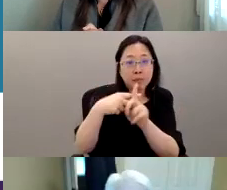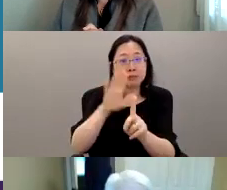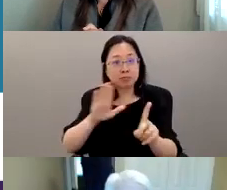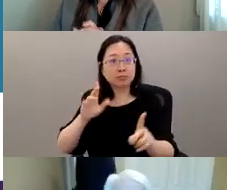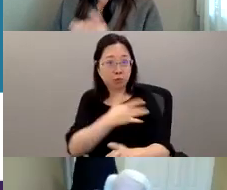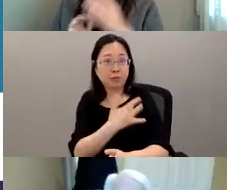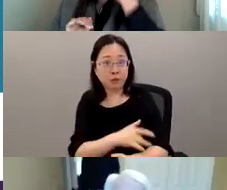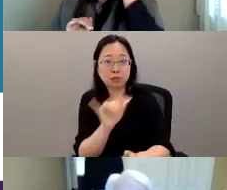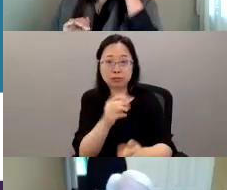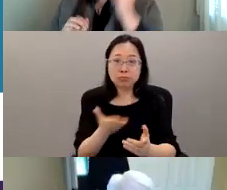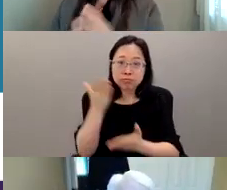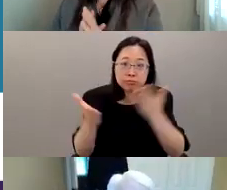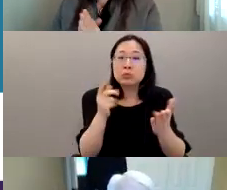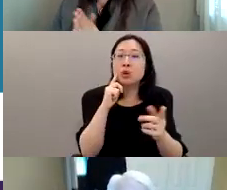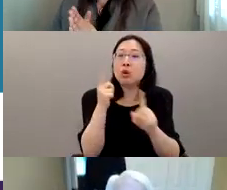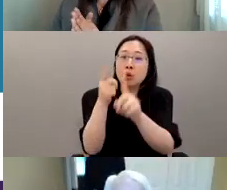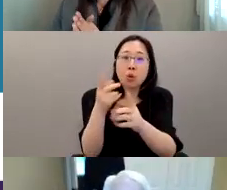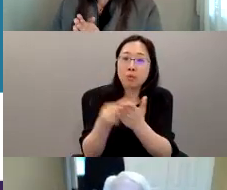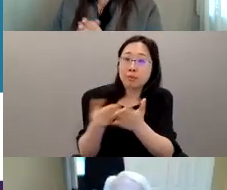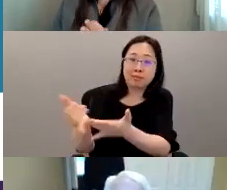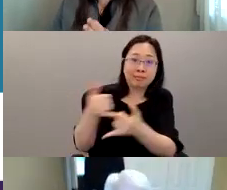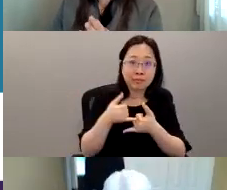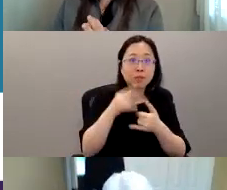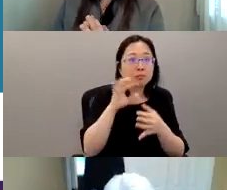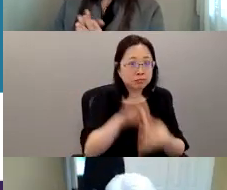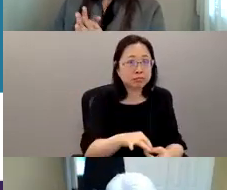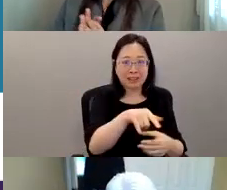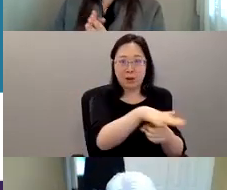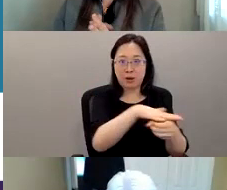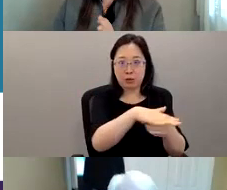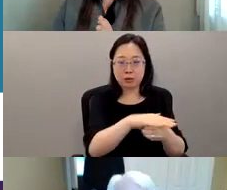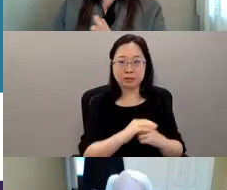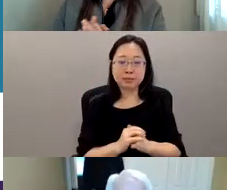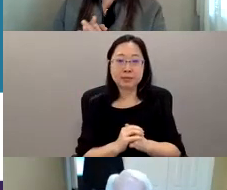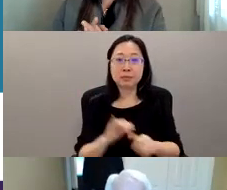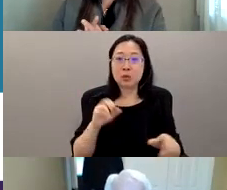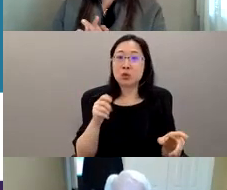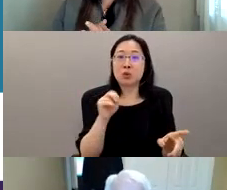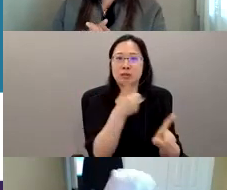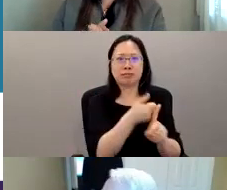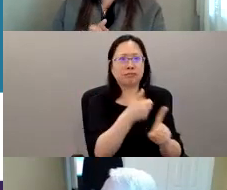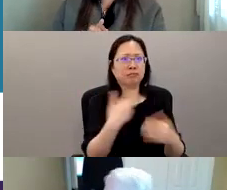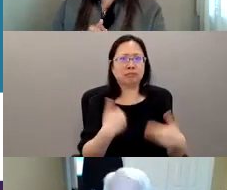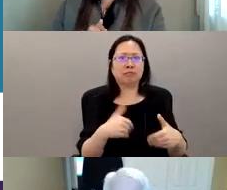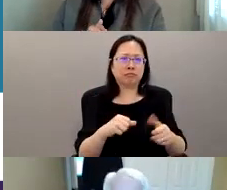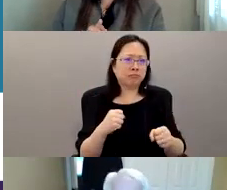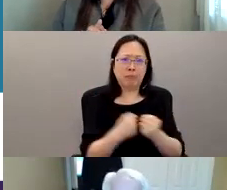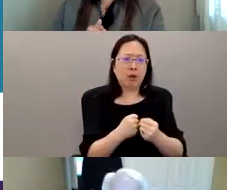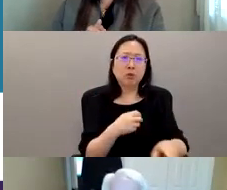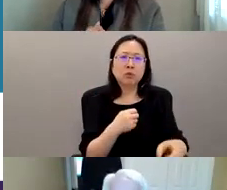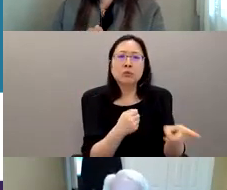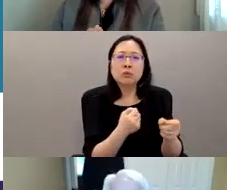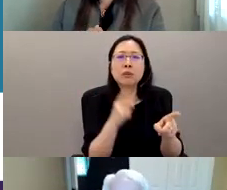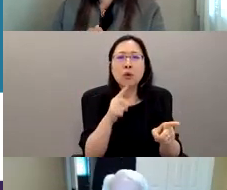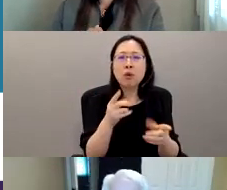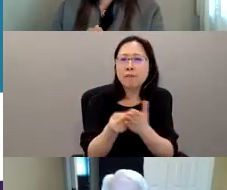abuse education events within London Middlesex region. Joanne was instrumental in receiving funding to create